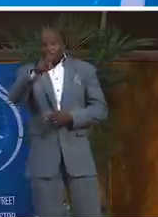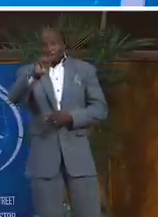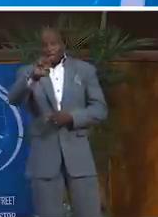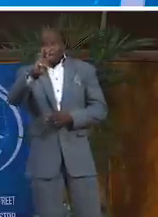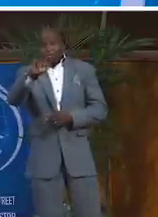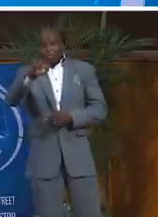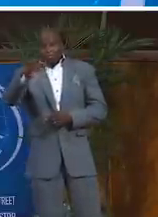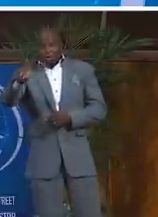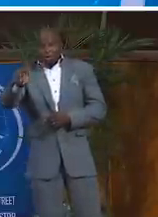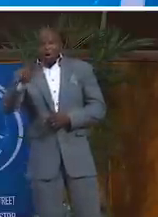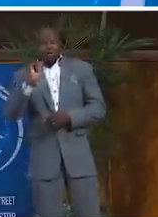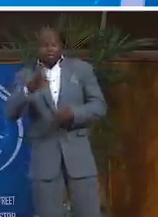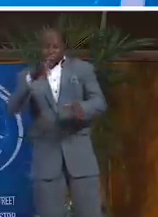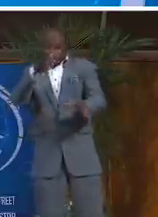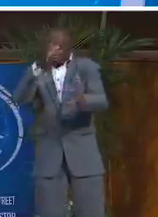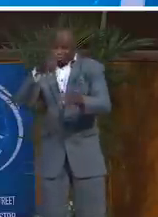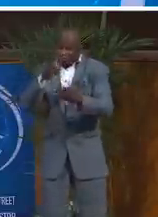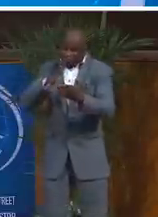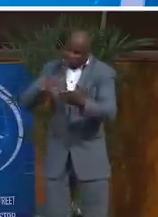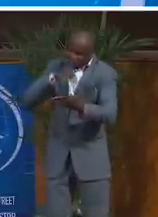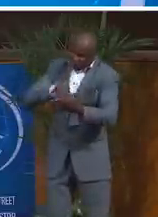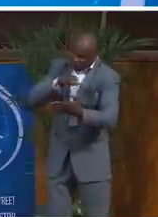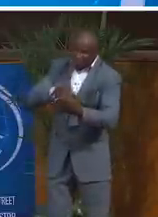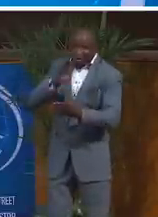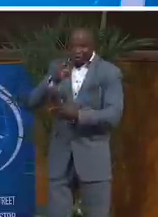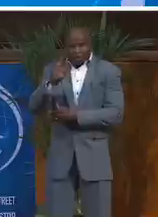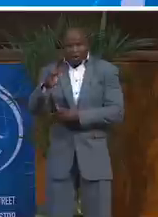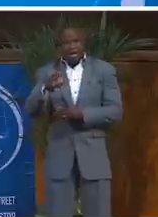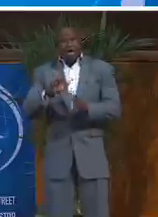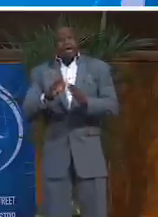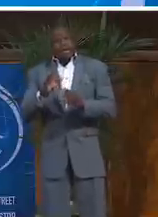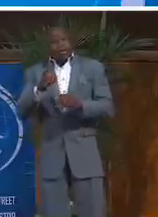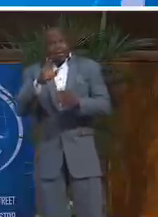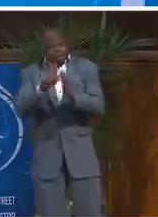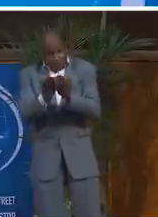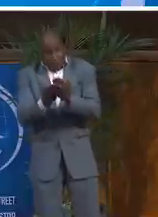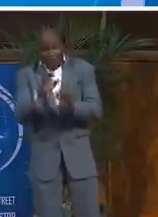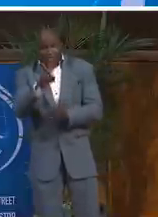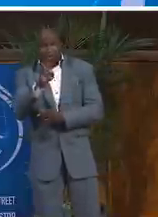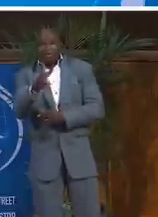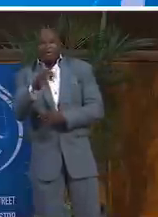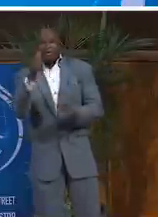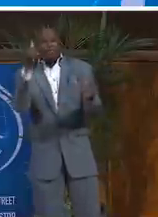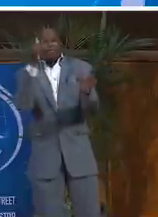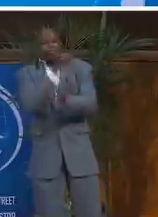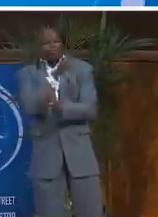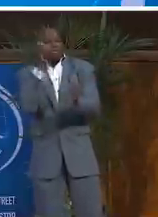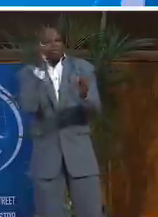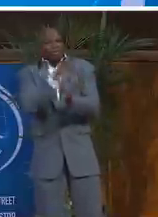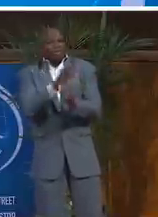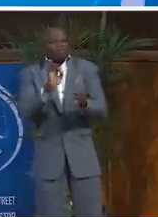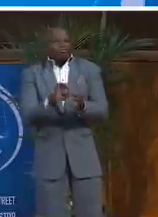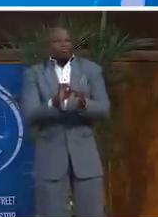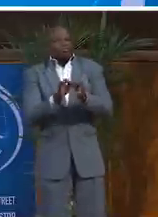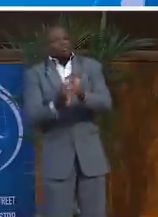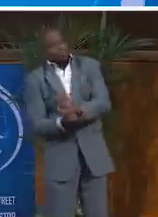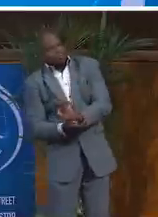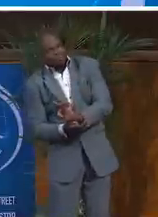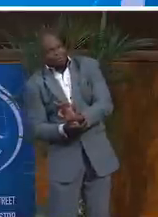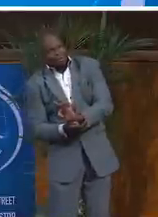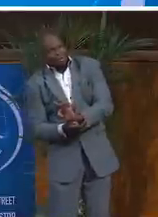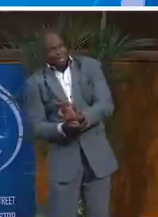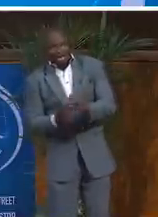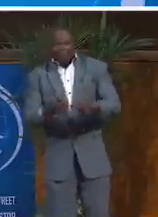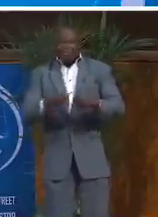scholar of the book of Revelation, says that Revelation has been foolishly interpreted and has